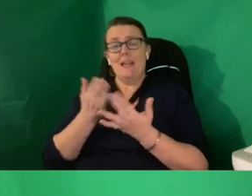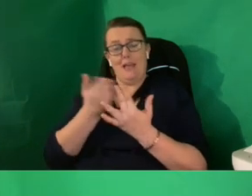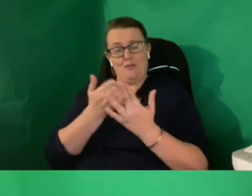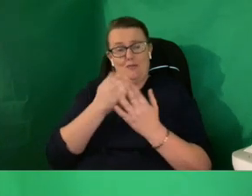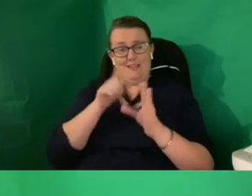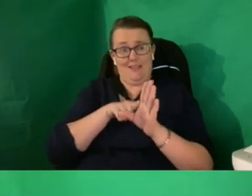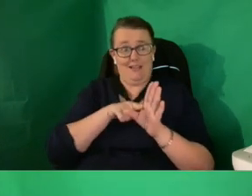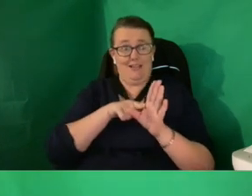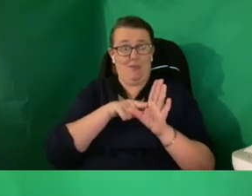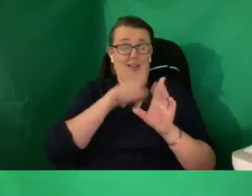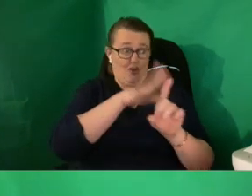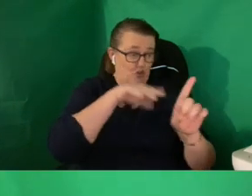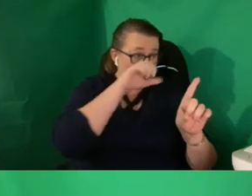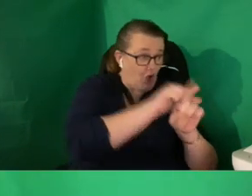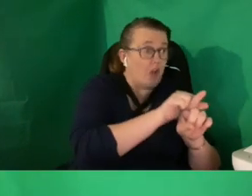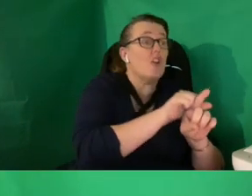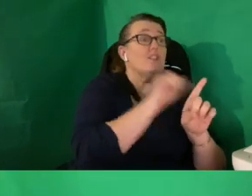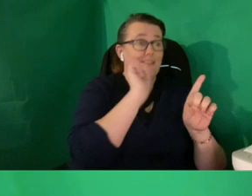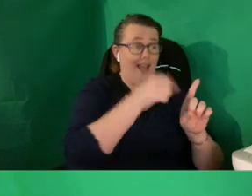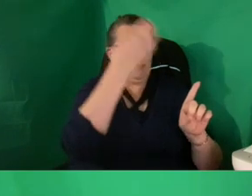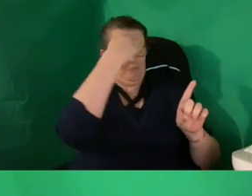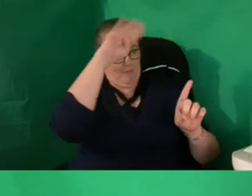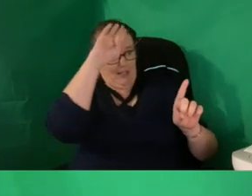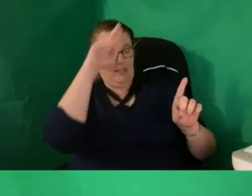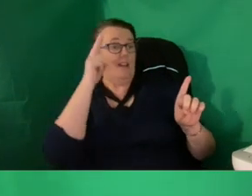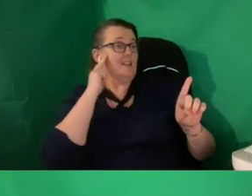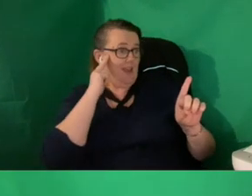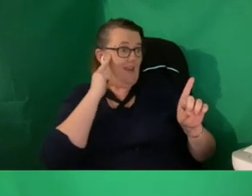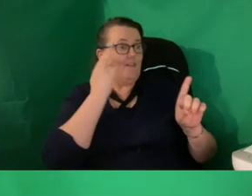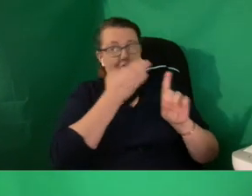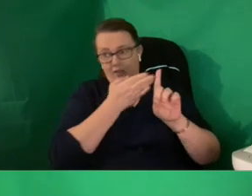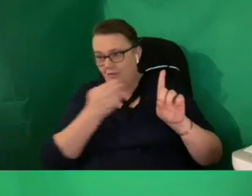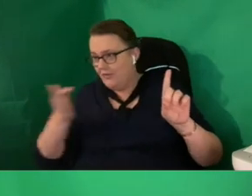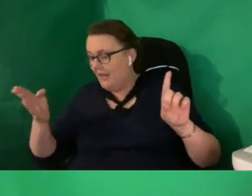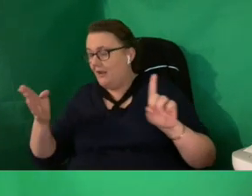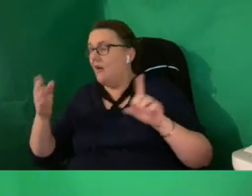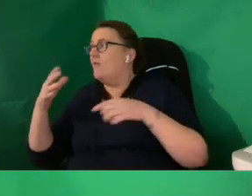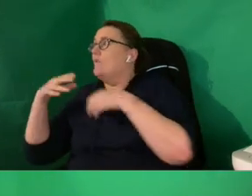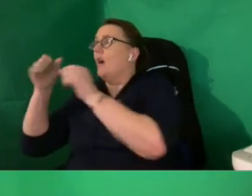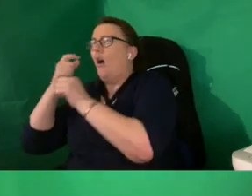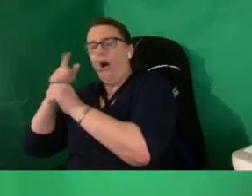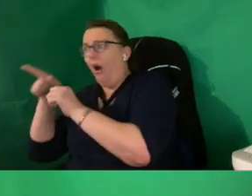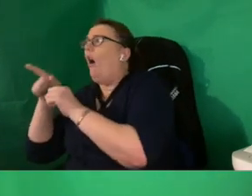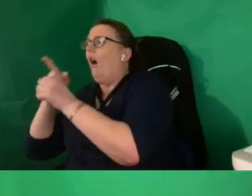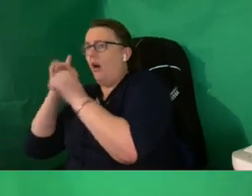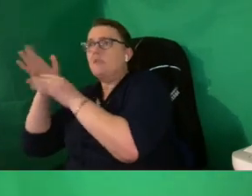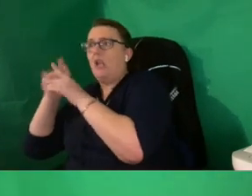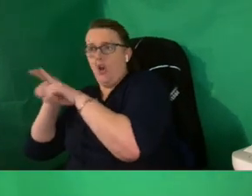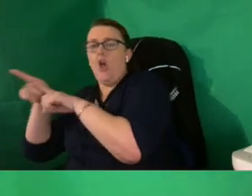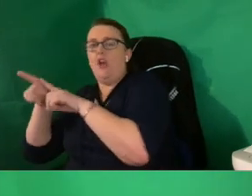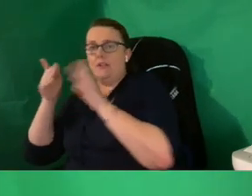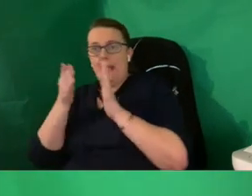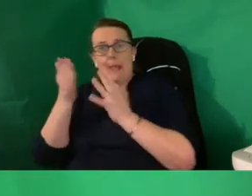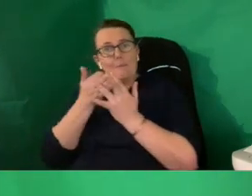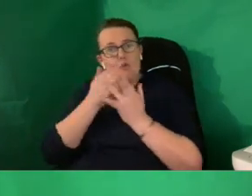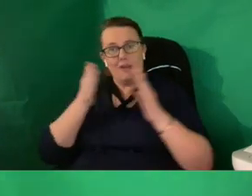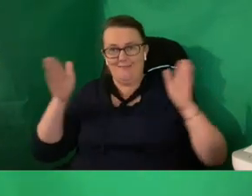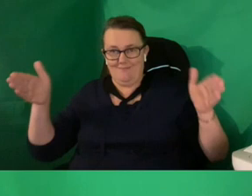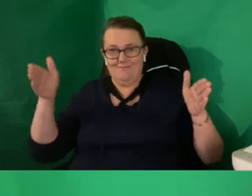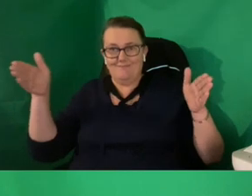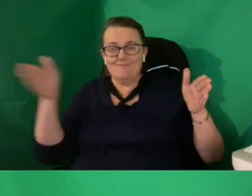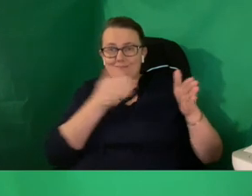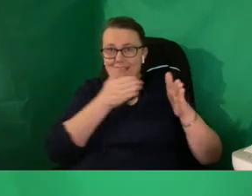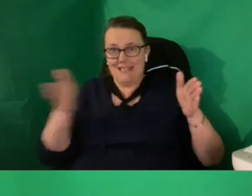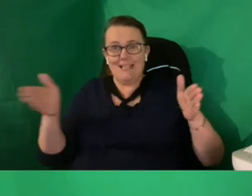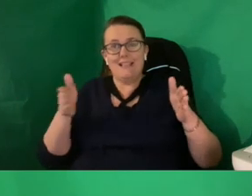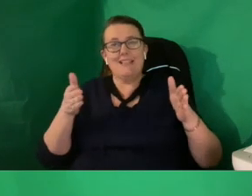between being diagnosed with deafness and finally learning we could attain Auslan, the things that really saved us